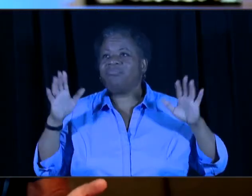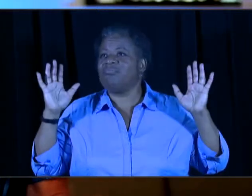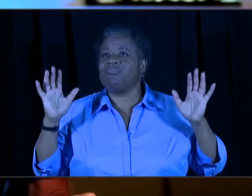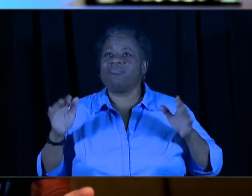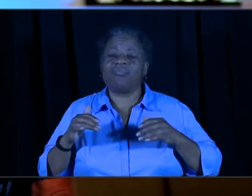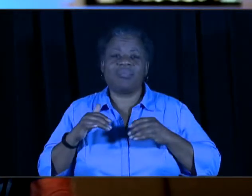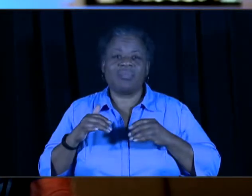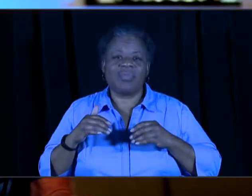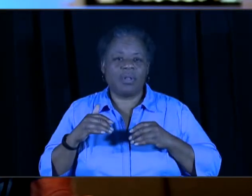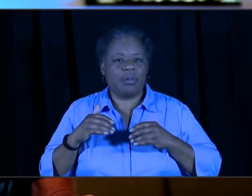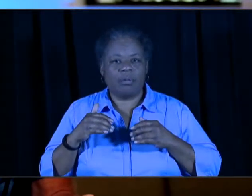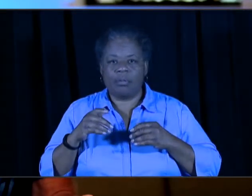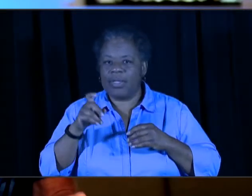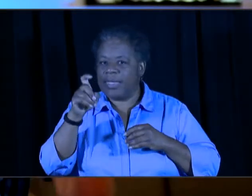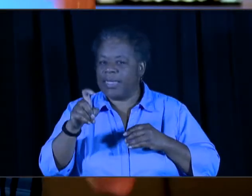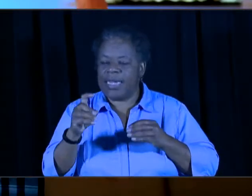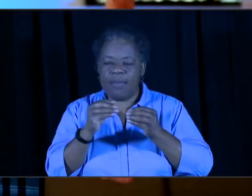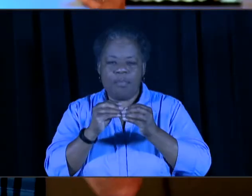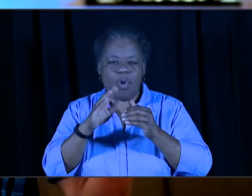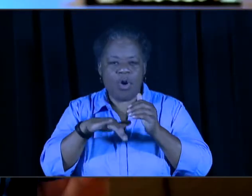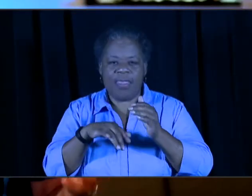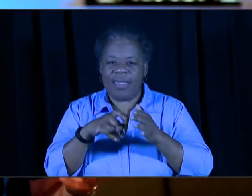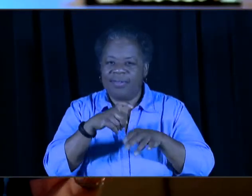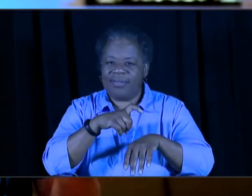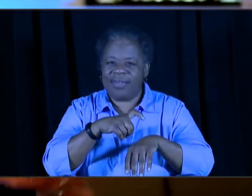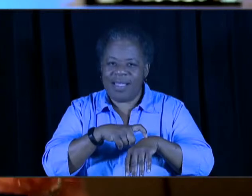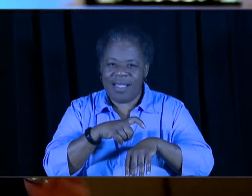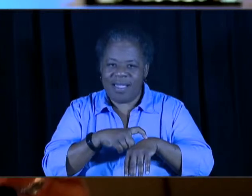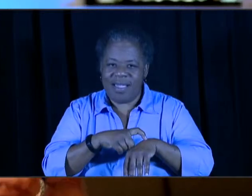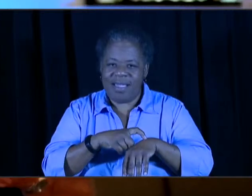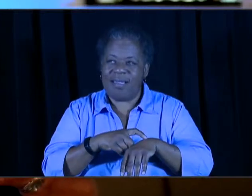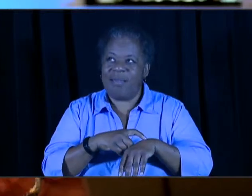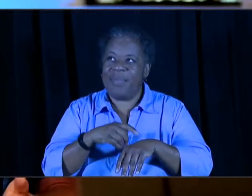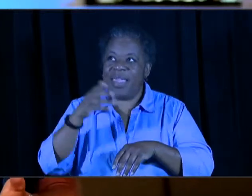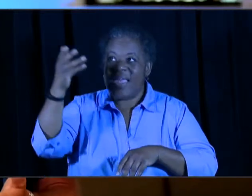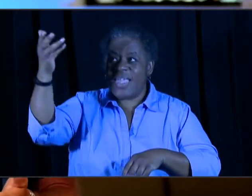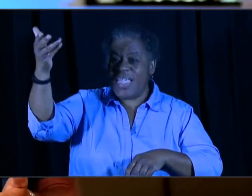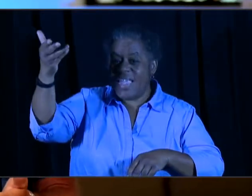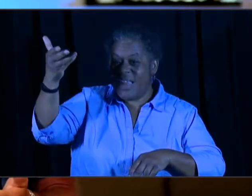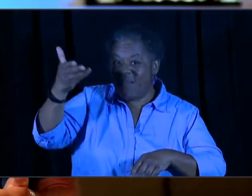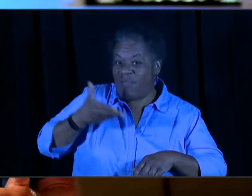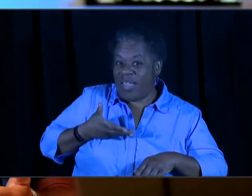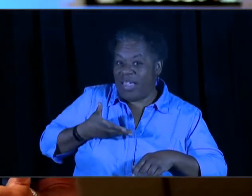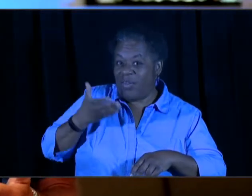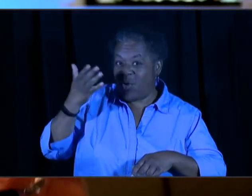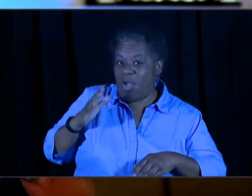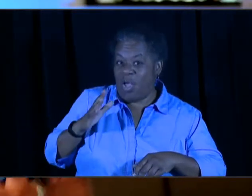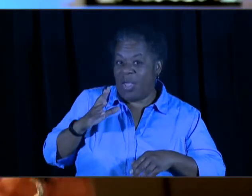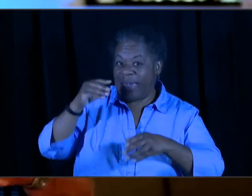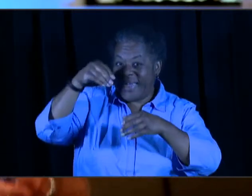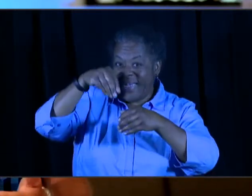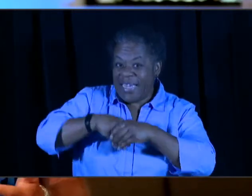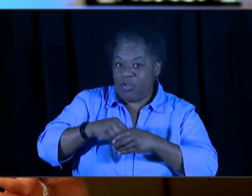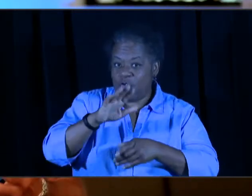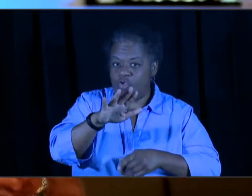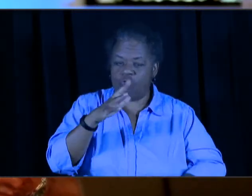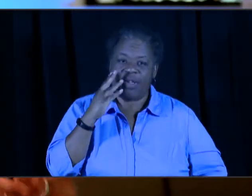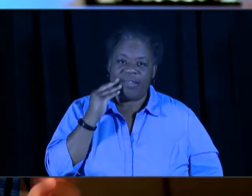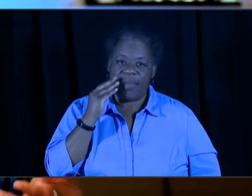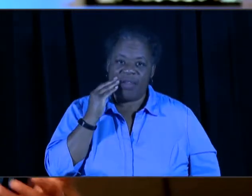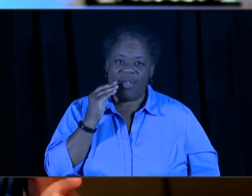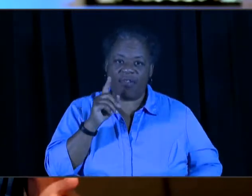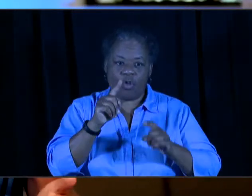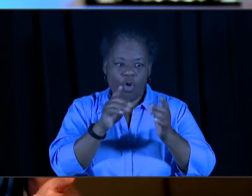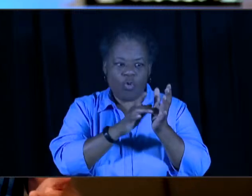It takes more than time. Invite God into your experience. Go to the scriptures